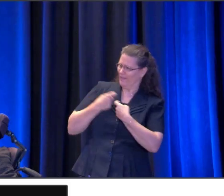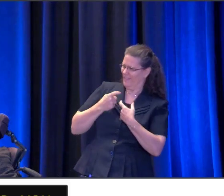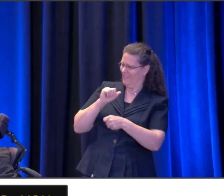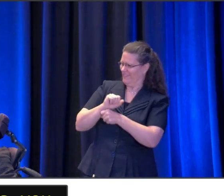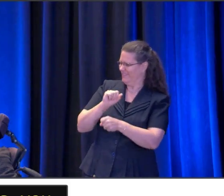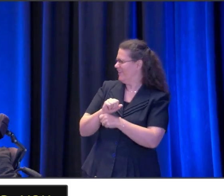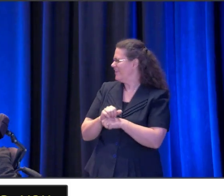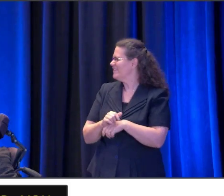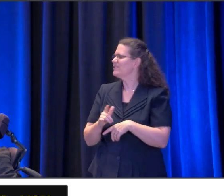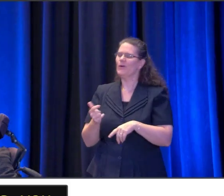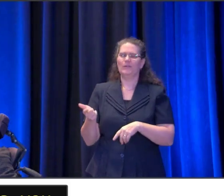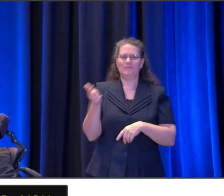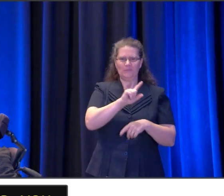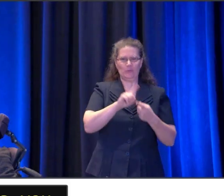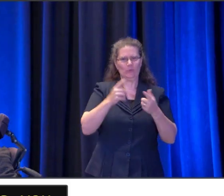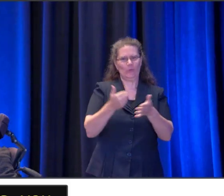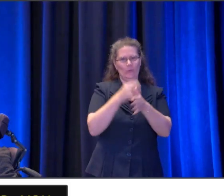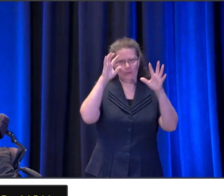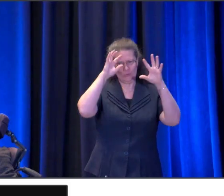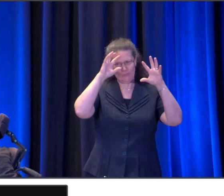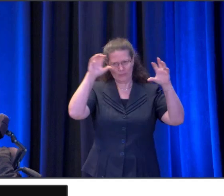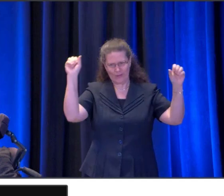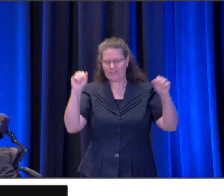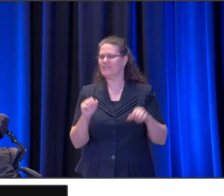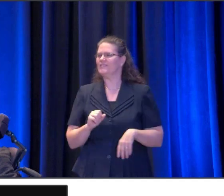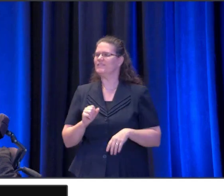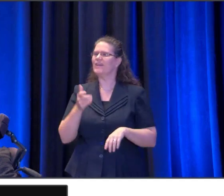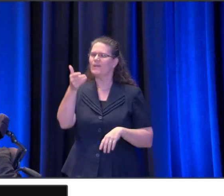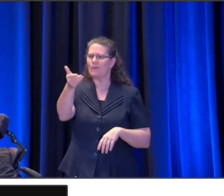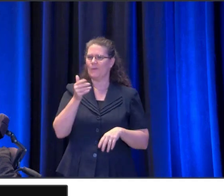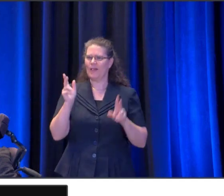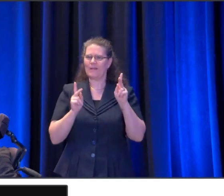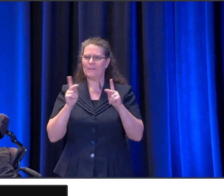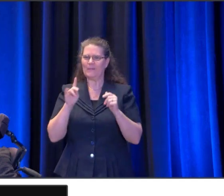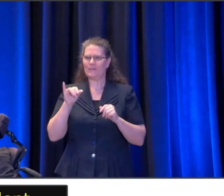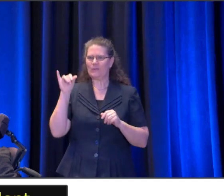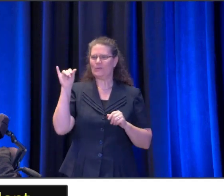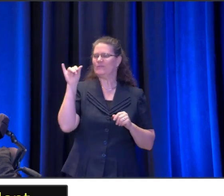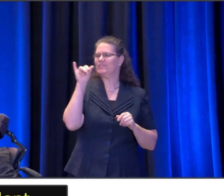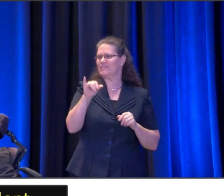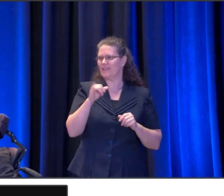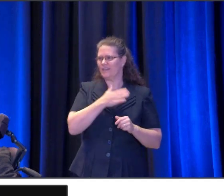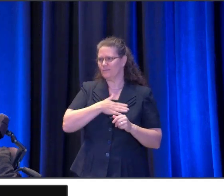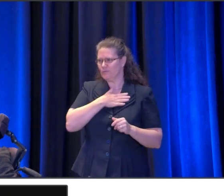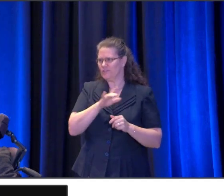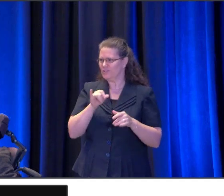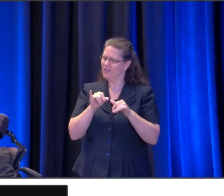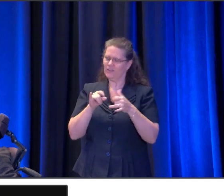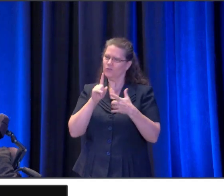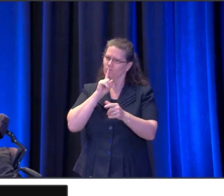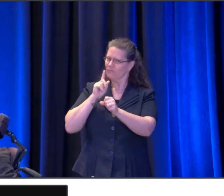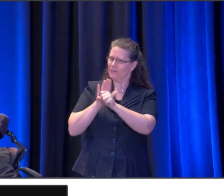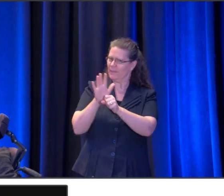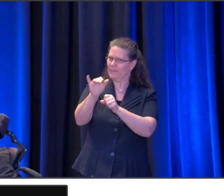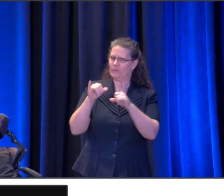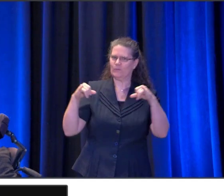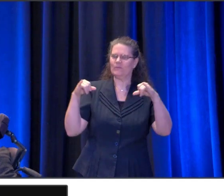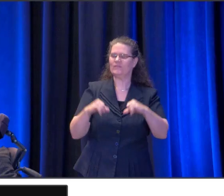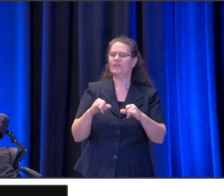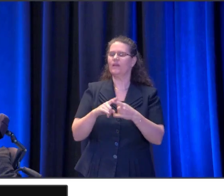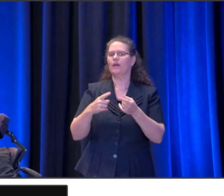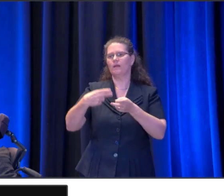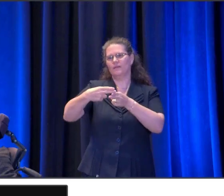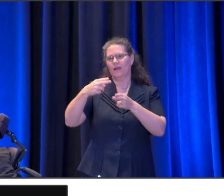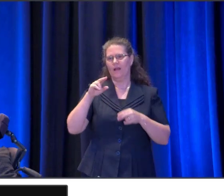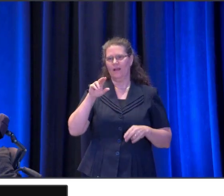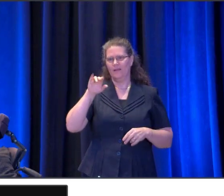president. All right. Welcome, folks who hung around. Appreciate your dedication. So, as mentioned, I'm